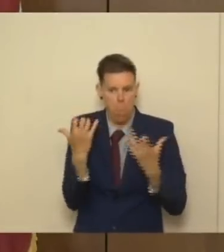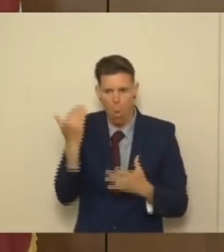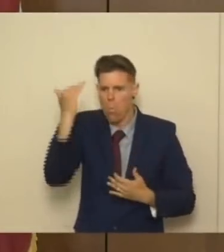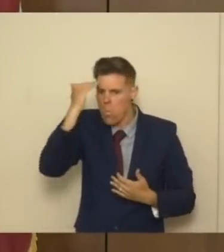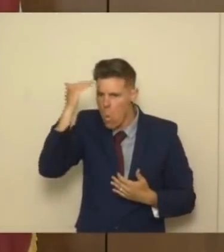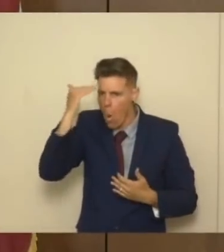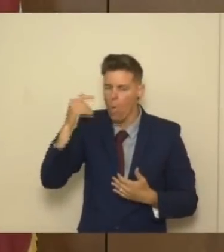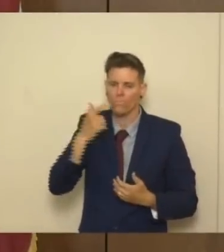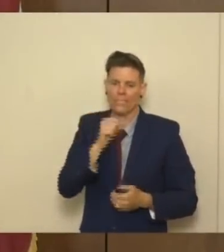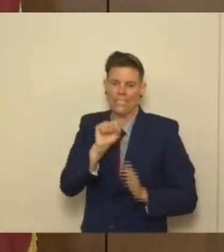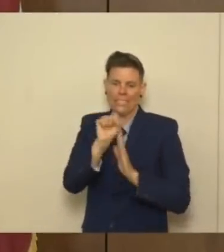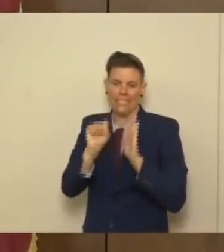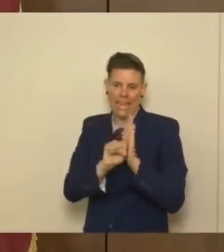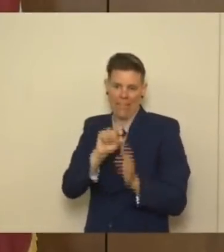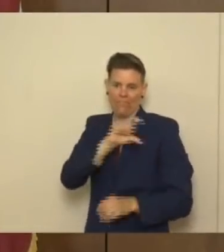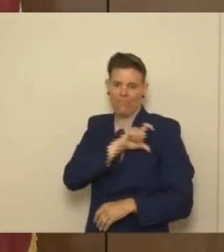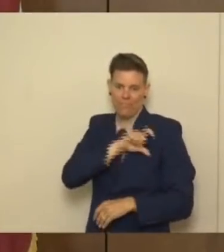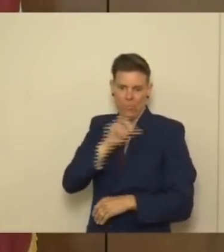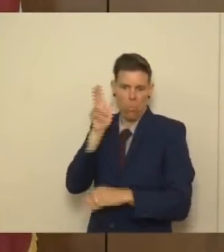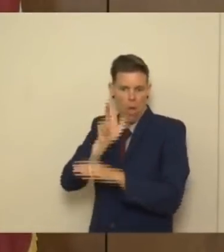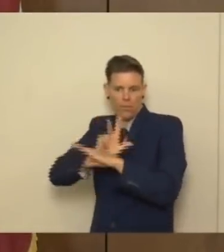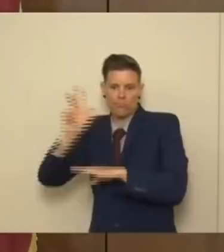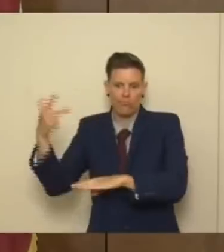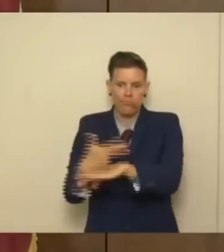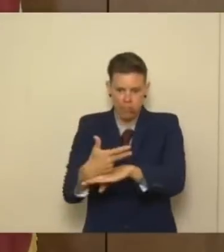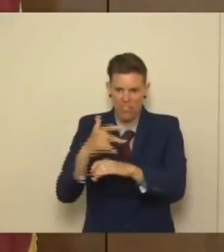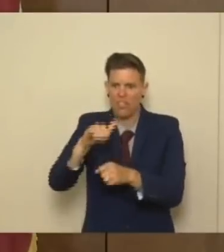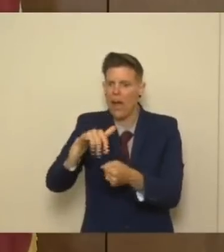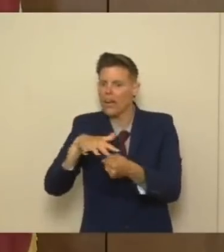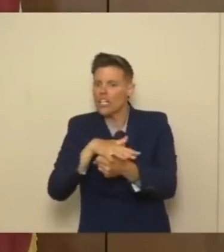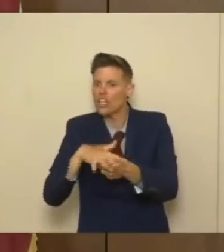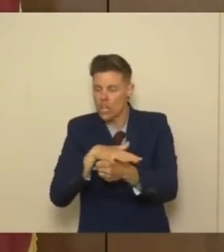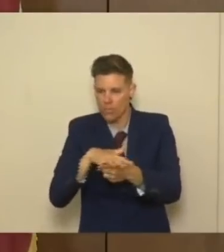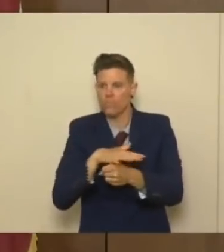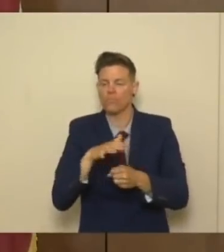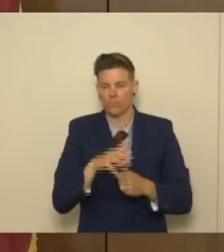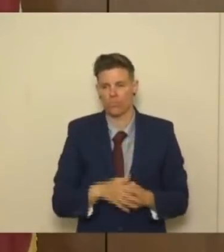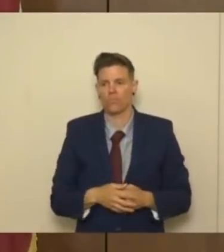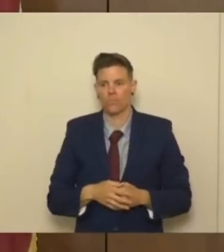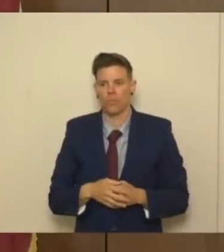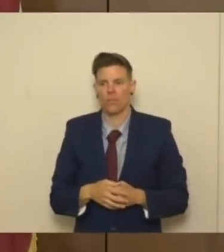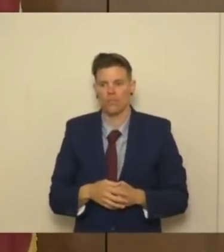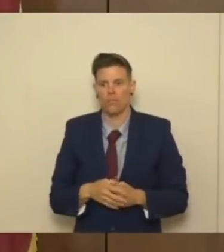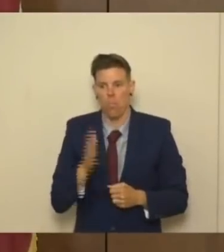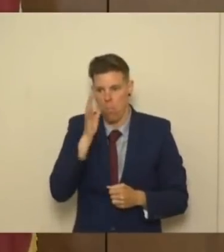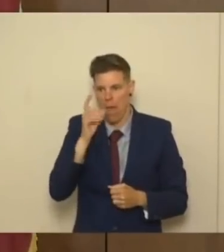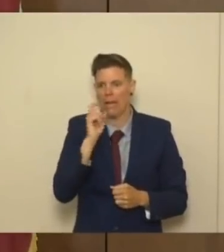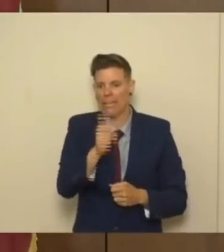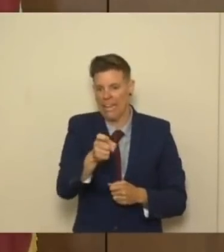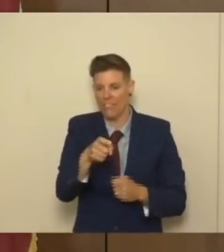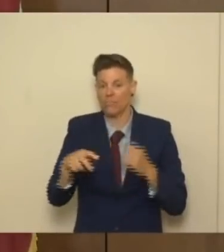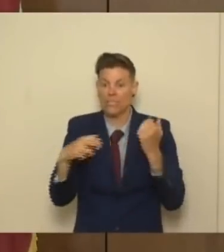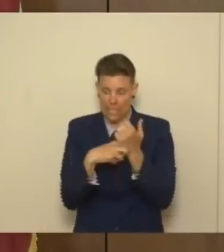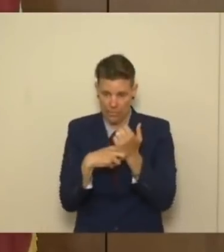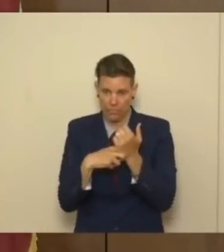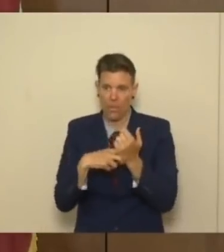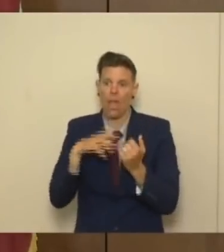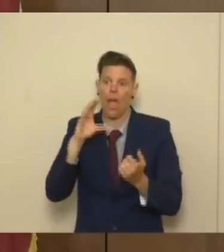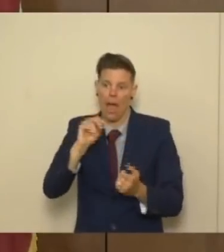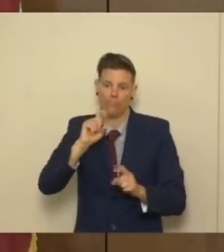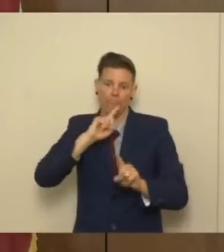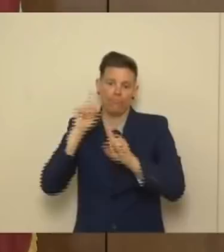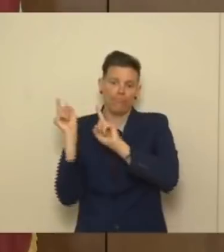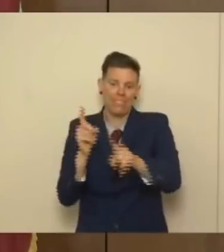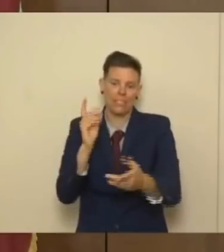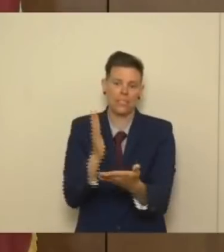and we provide a cease and desist order to you and a citation. So we will absolutely be